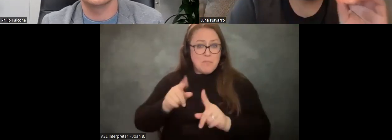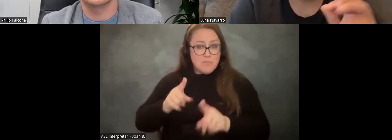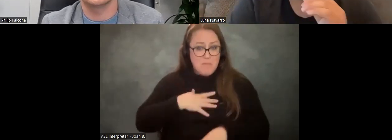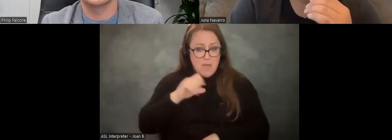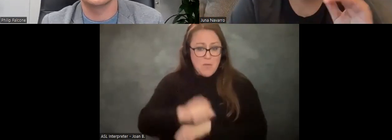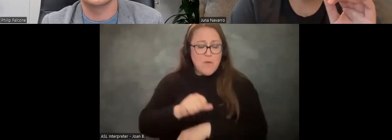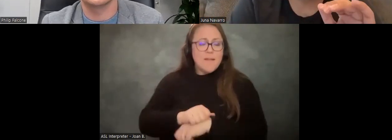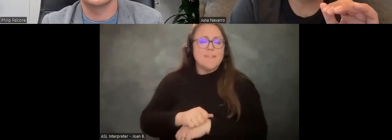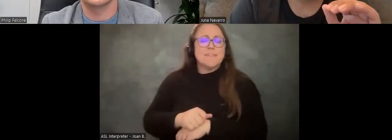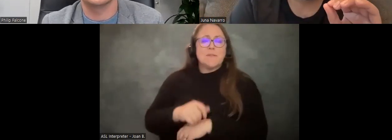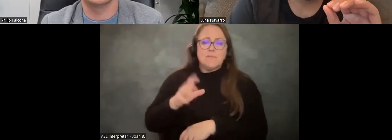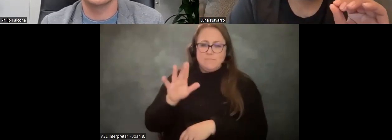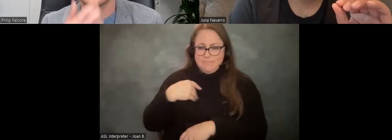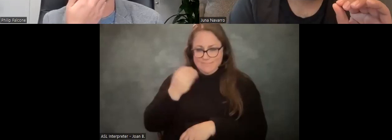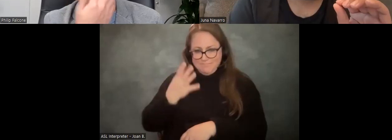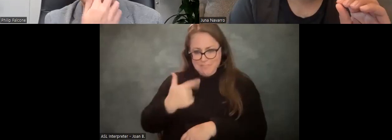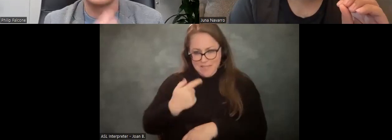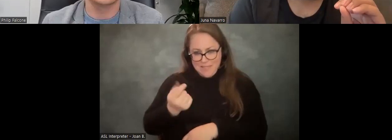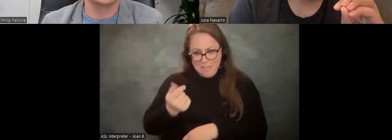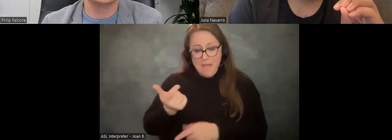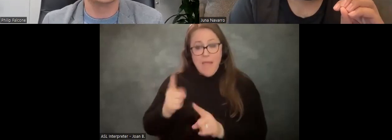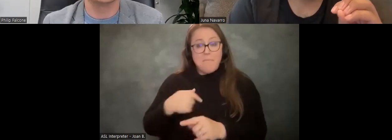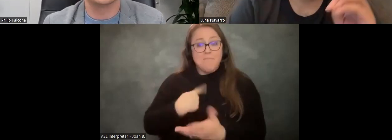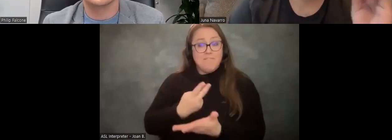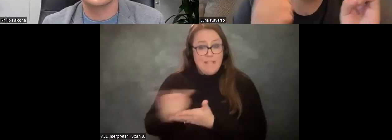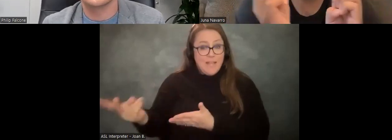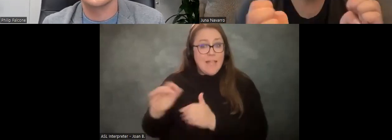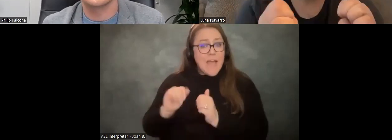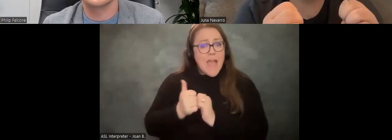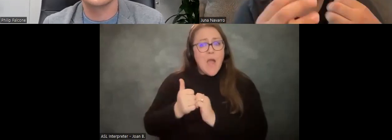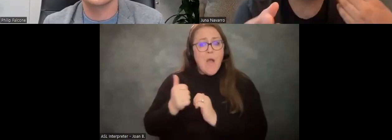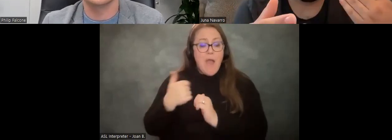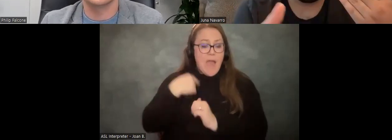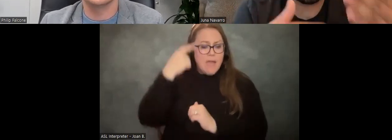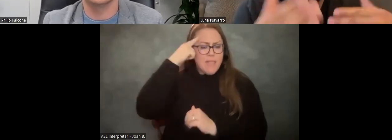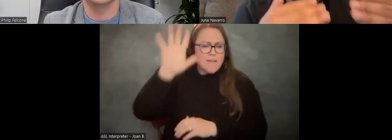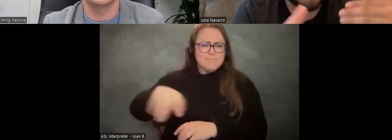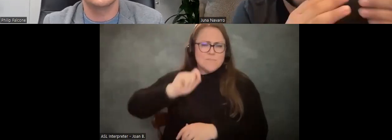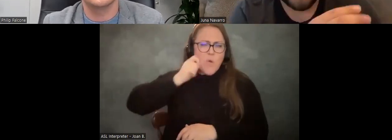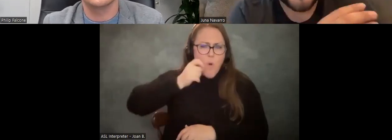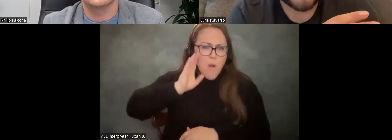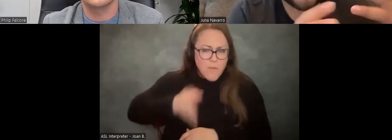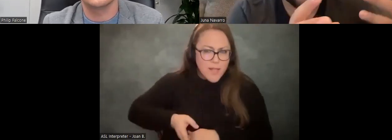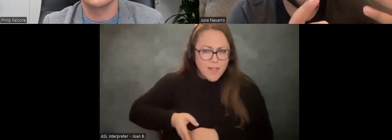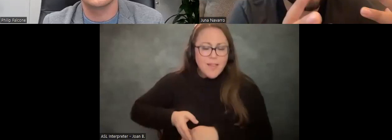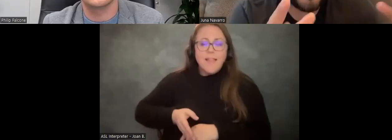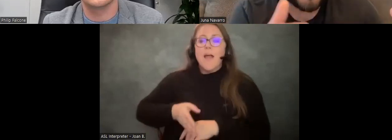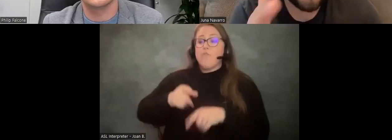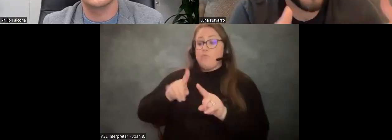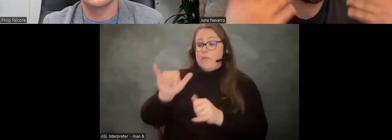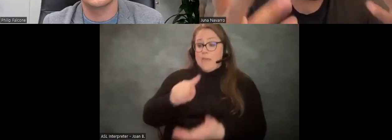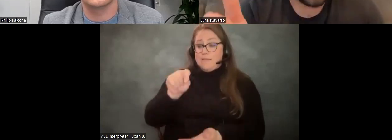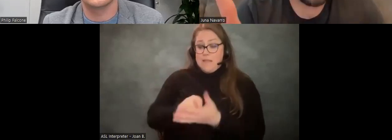talk a little bit about my failure, was when I said, you know what would be cool? Because during that period, I was just